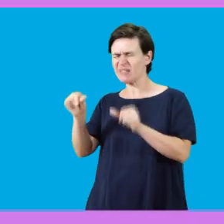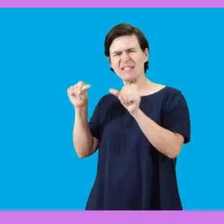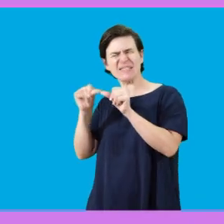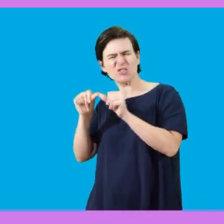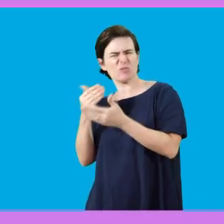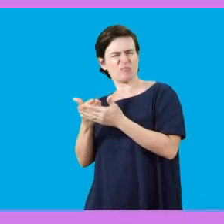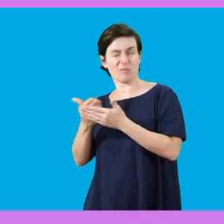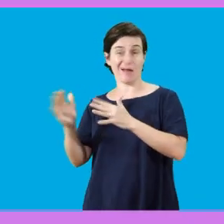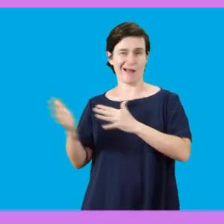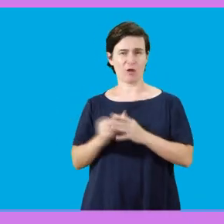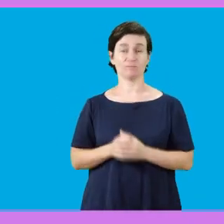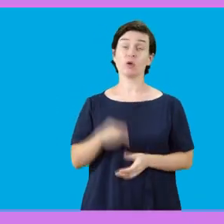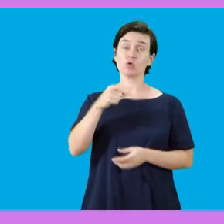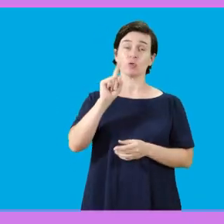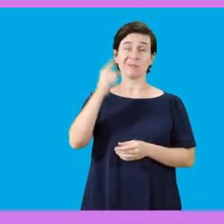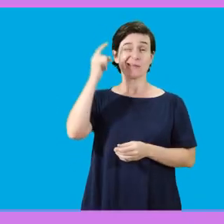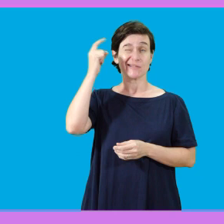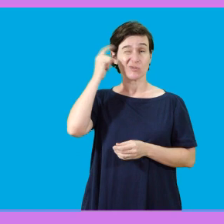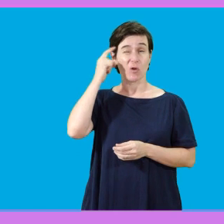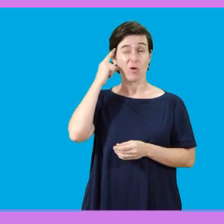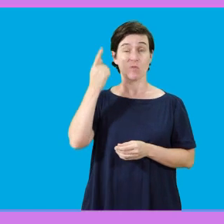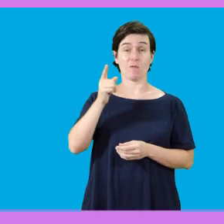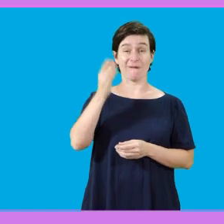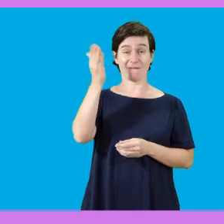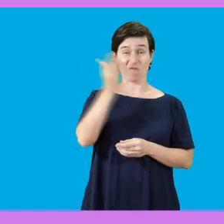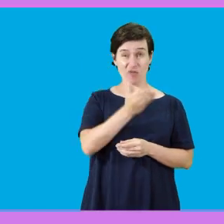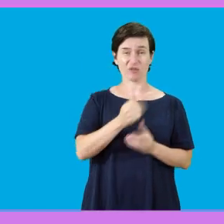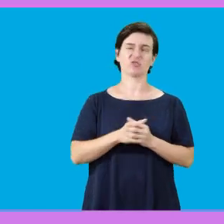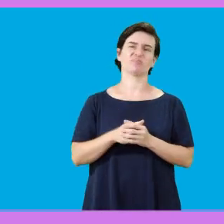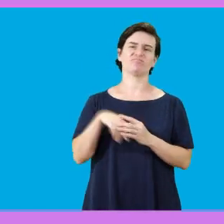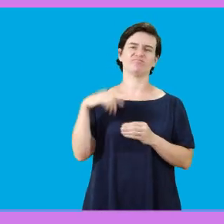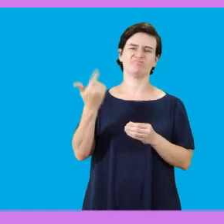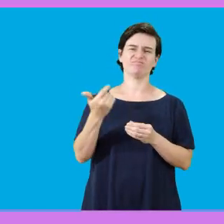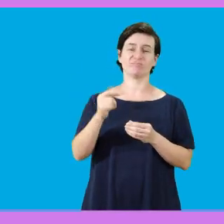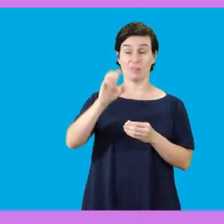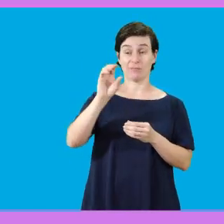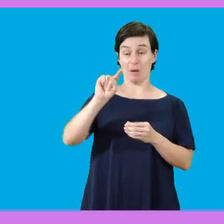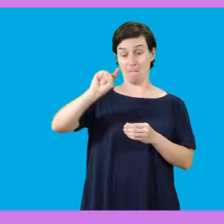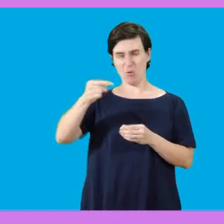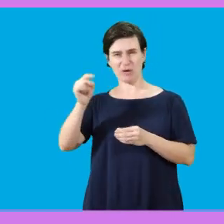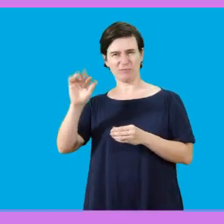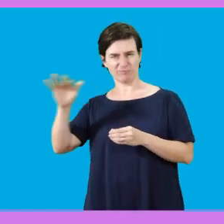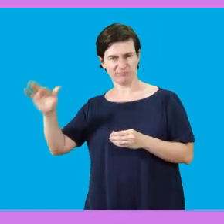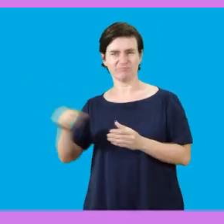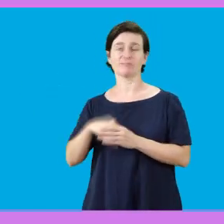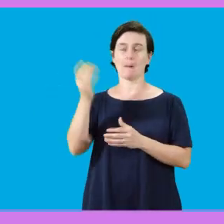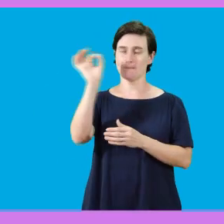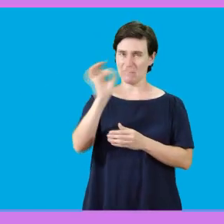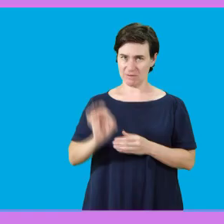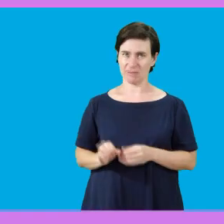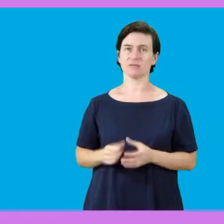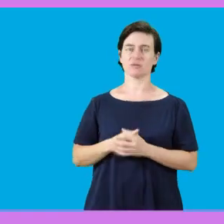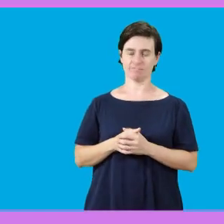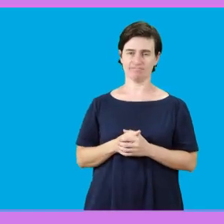probability. You should know how to work with fractions, decimals, and percentages, and also be able to